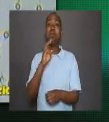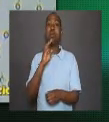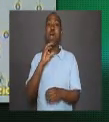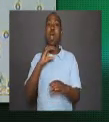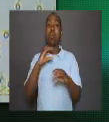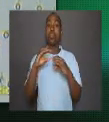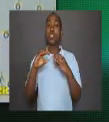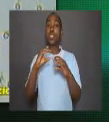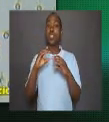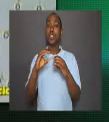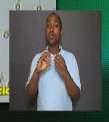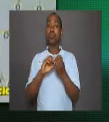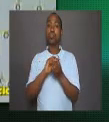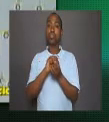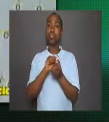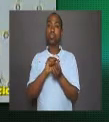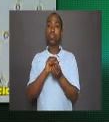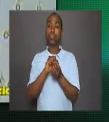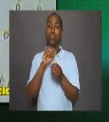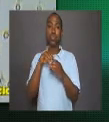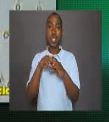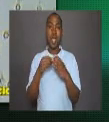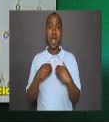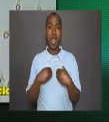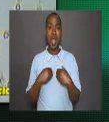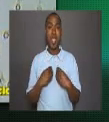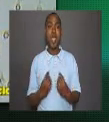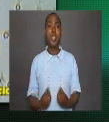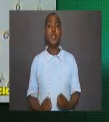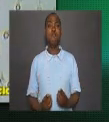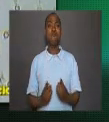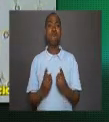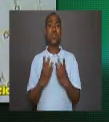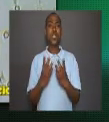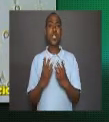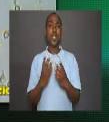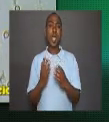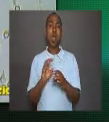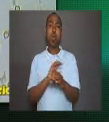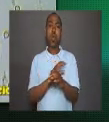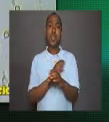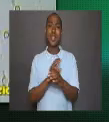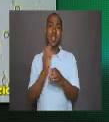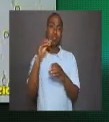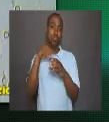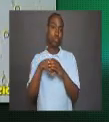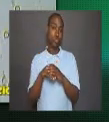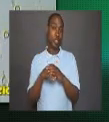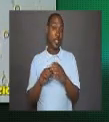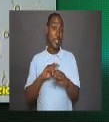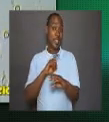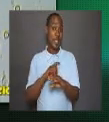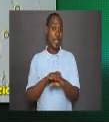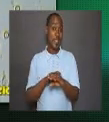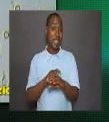the solution will diffuse into the cells, swelling and